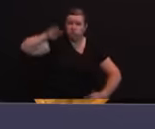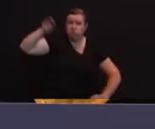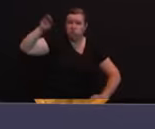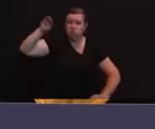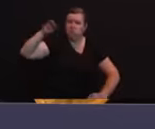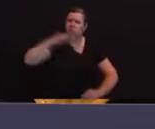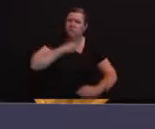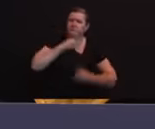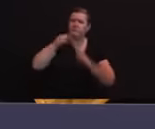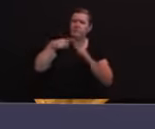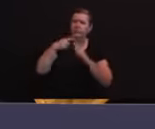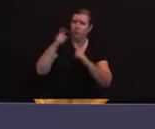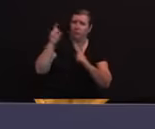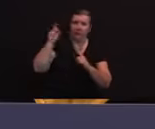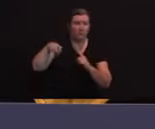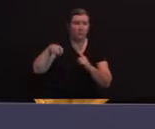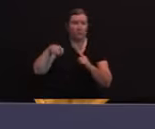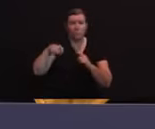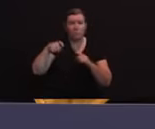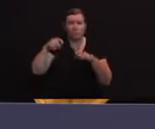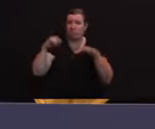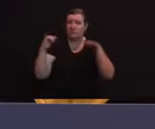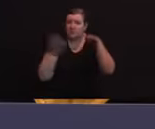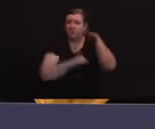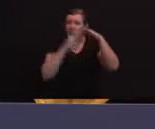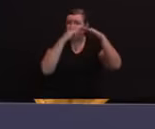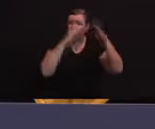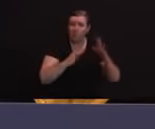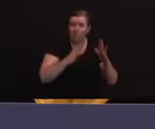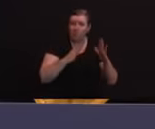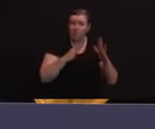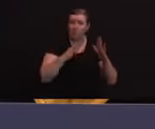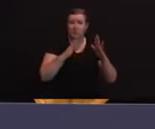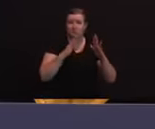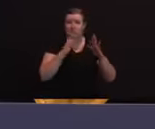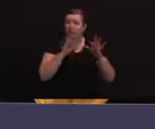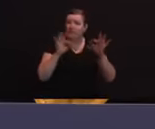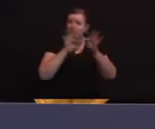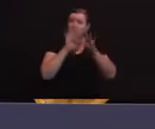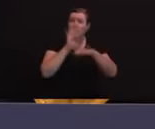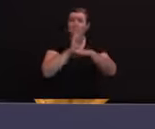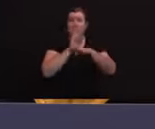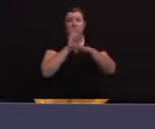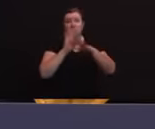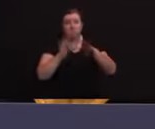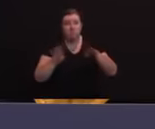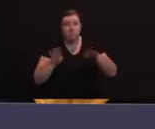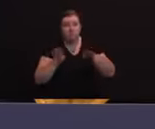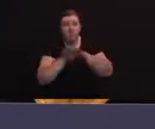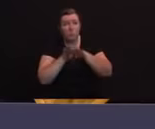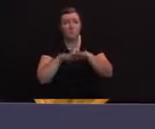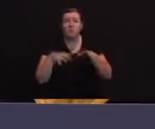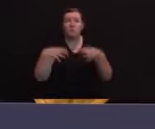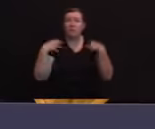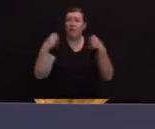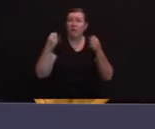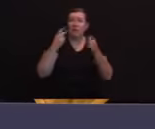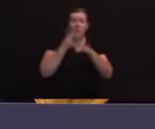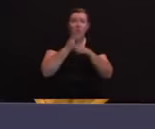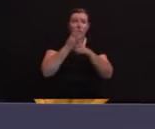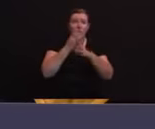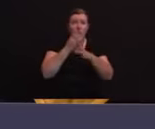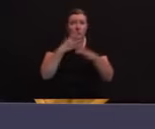orders again and to close non-essential businesses? Healthcare workers are worried that they don't have the backup staff to come in from out of